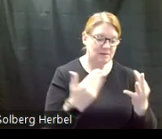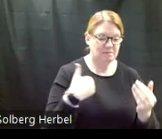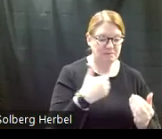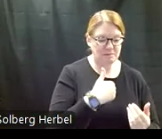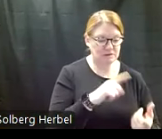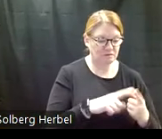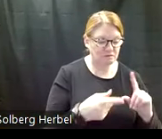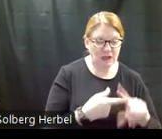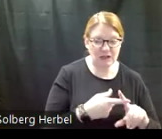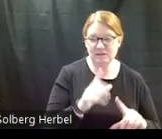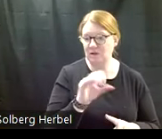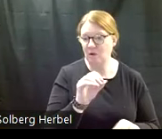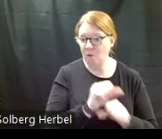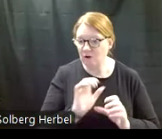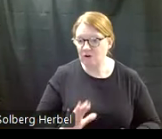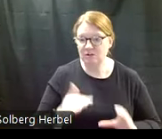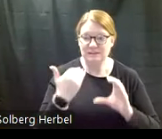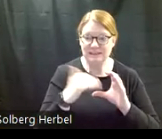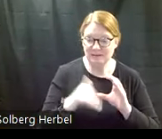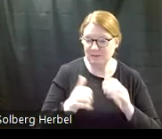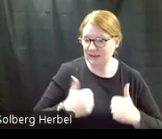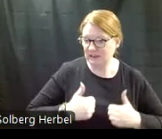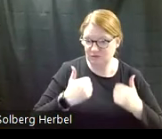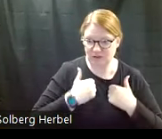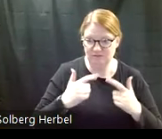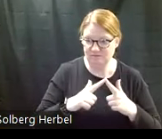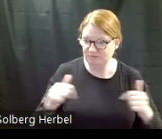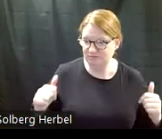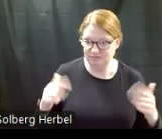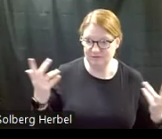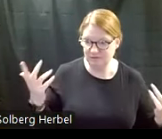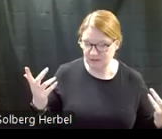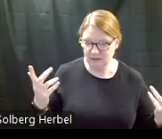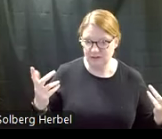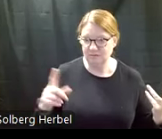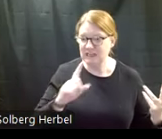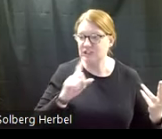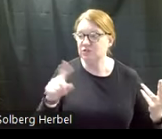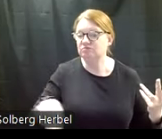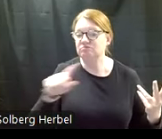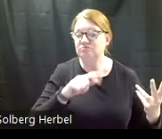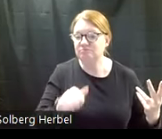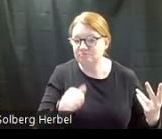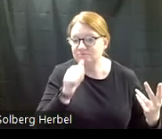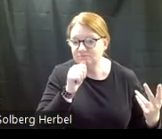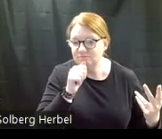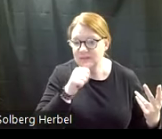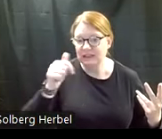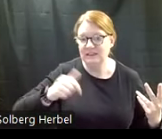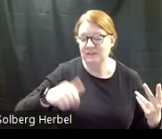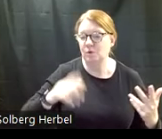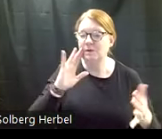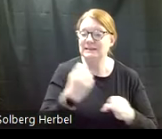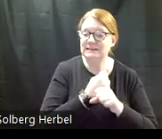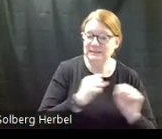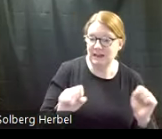coworkers, or email addresses. Your attention to confidentiality helps create a safe and respectful environment for